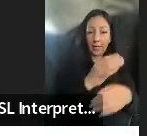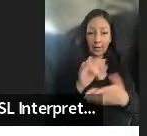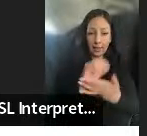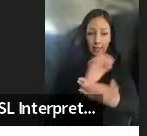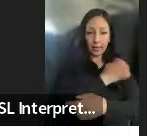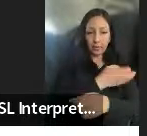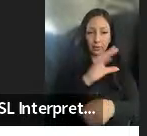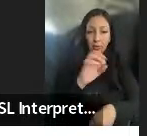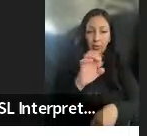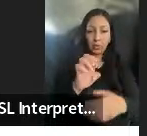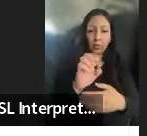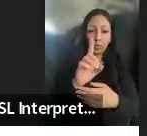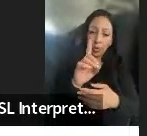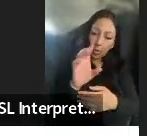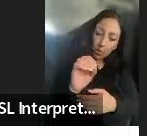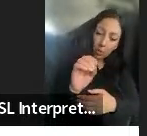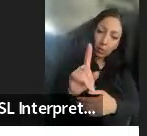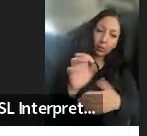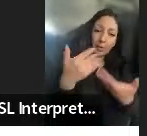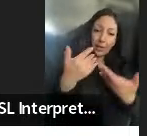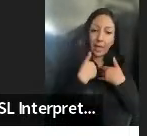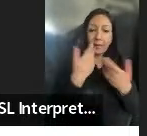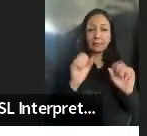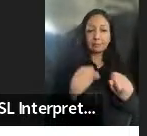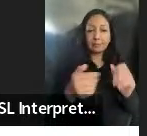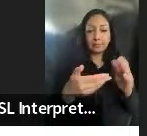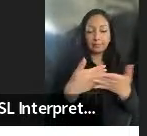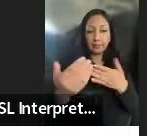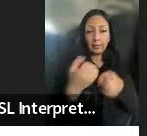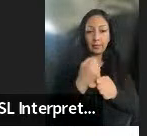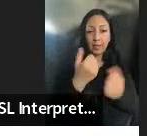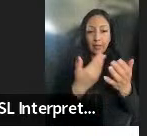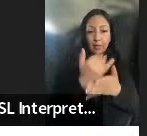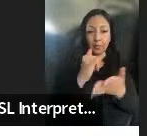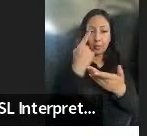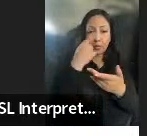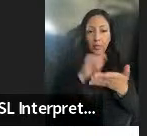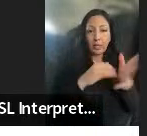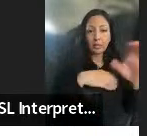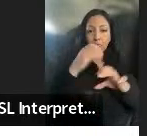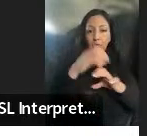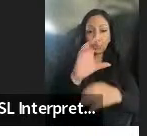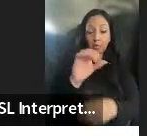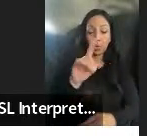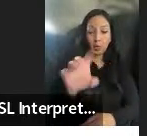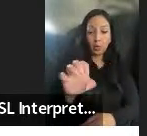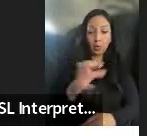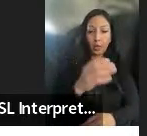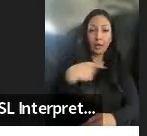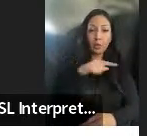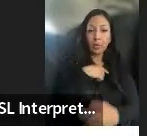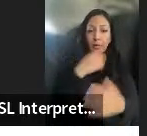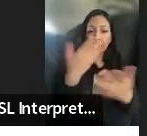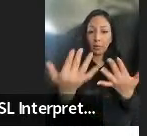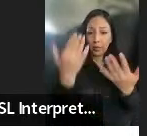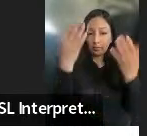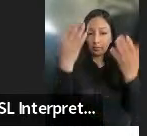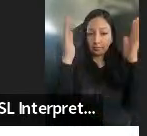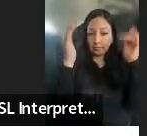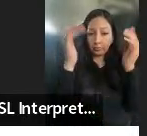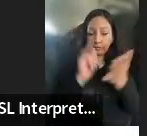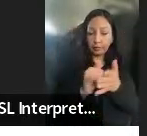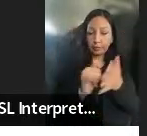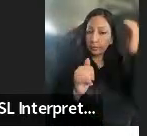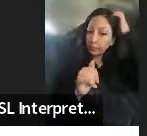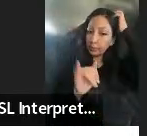has been updated in particular as part of the building code, the construction codes. And we anticipate that